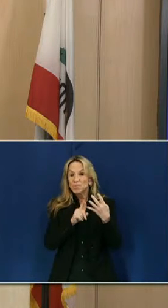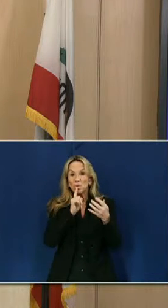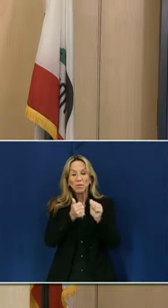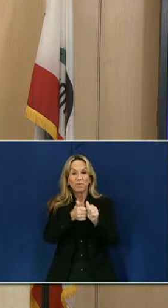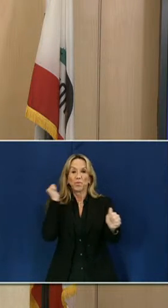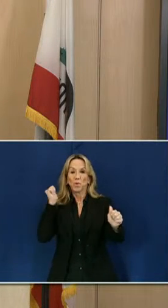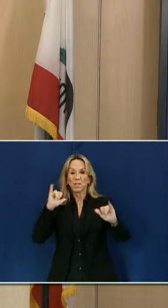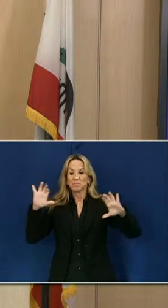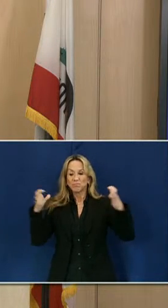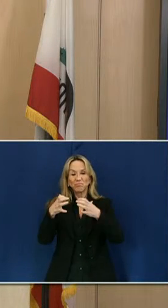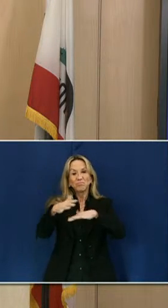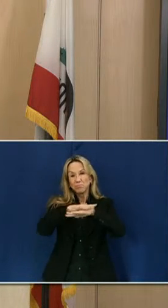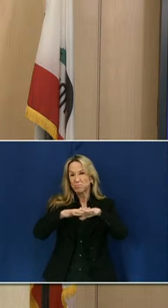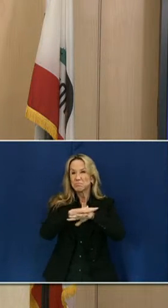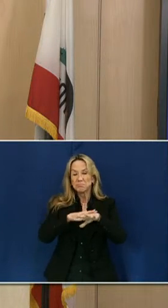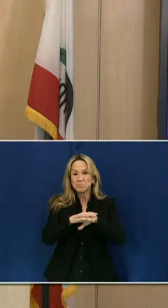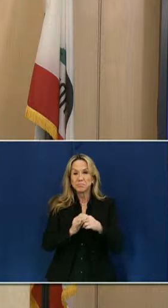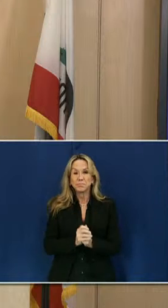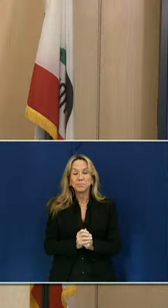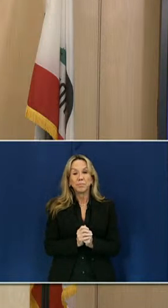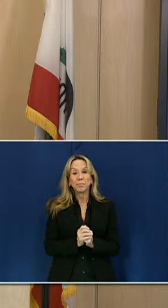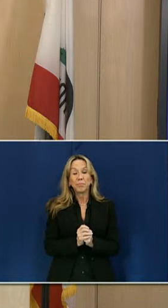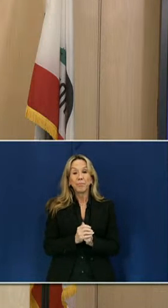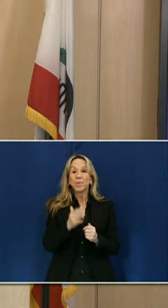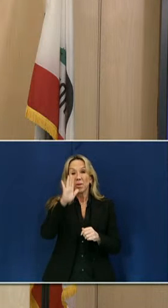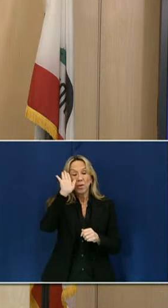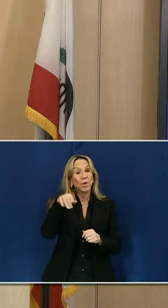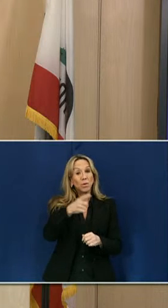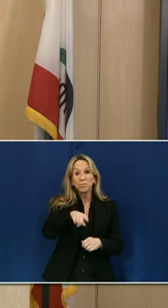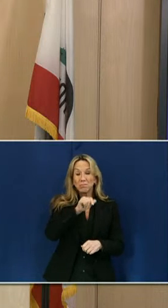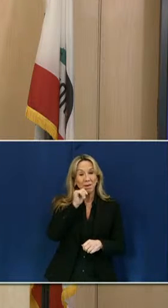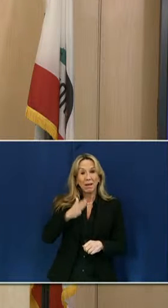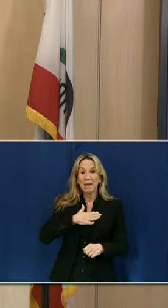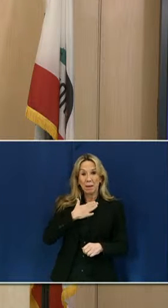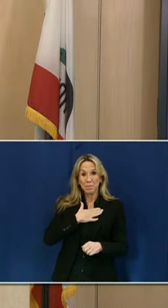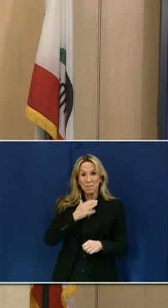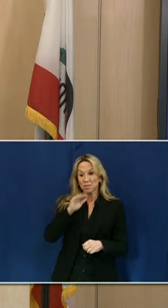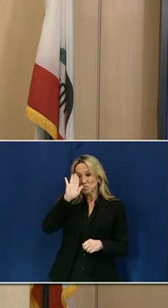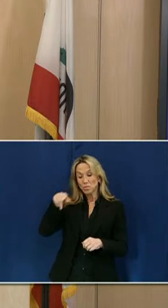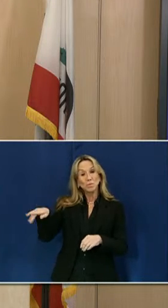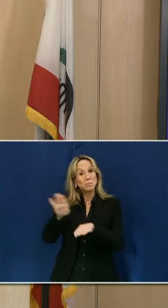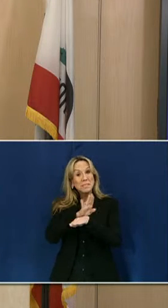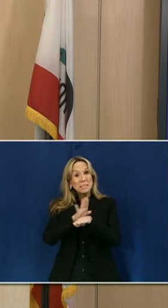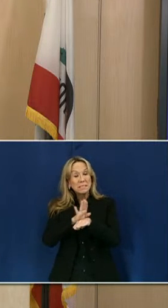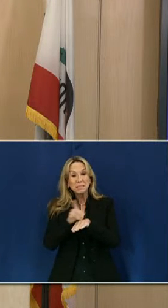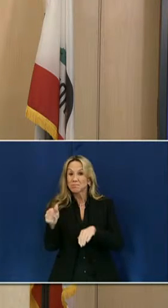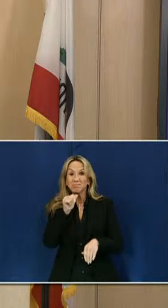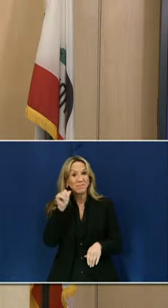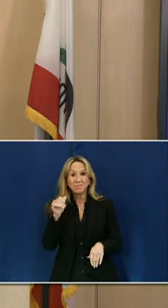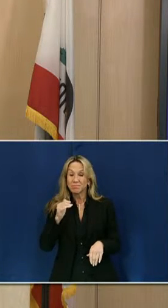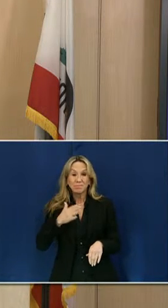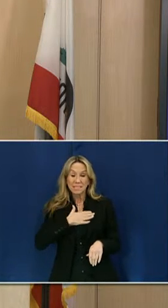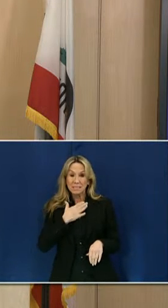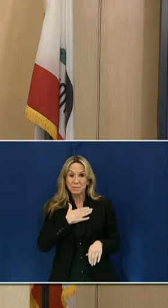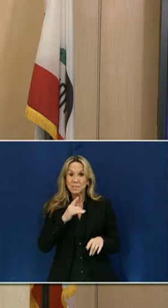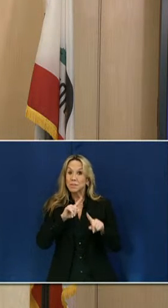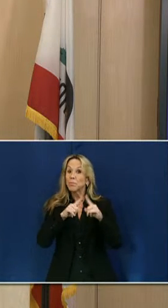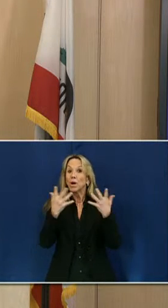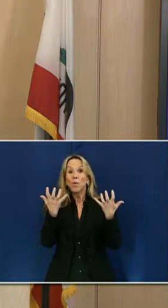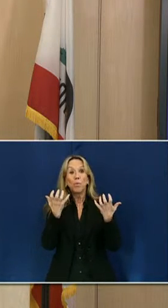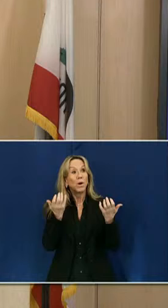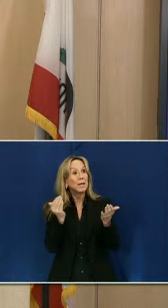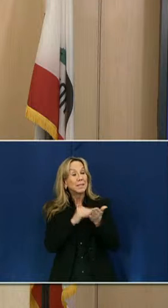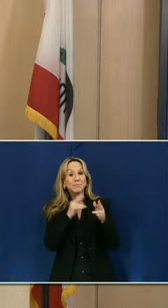gatherings. No one is happy about the situation and the impact on businesses, but life is not going to get back to